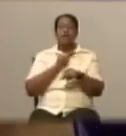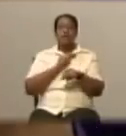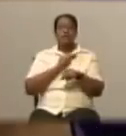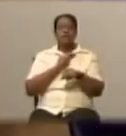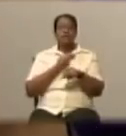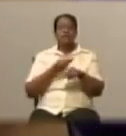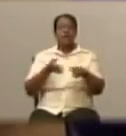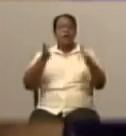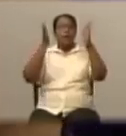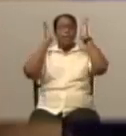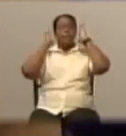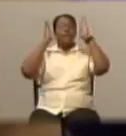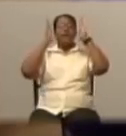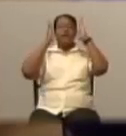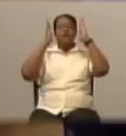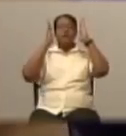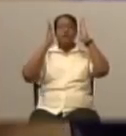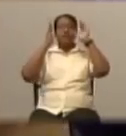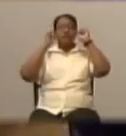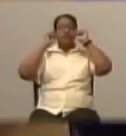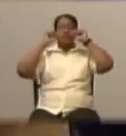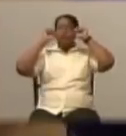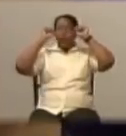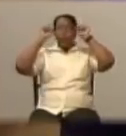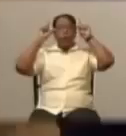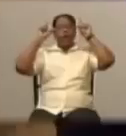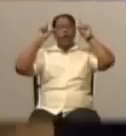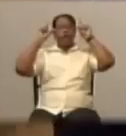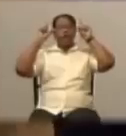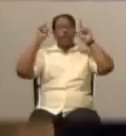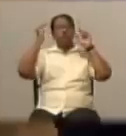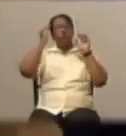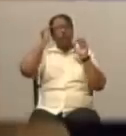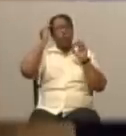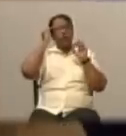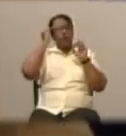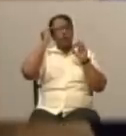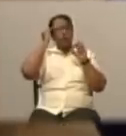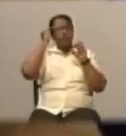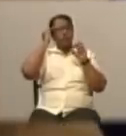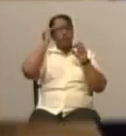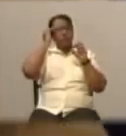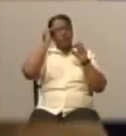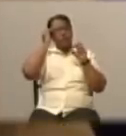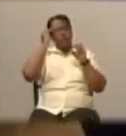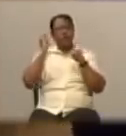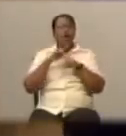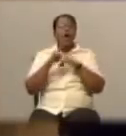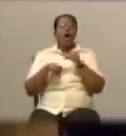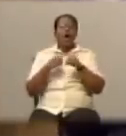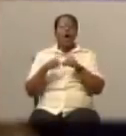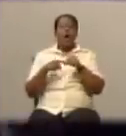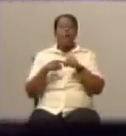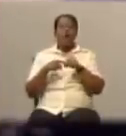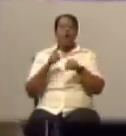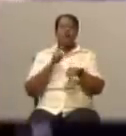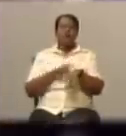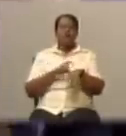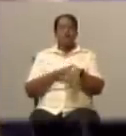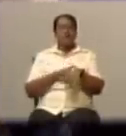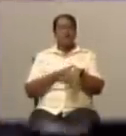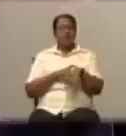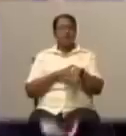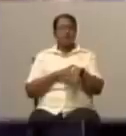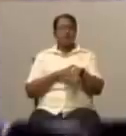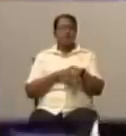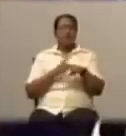we can become aware of the value of the time if we stay awake. Unfortunately,